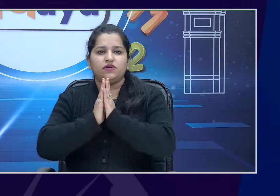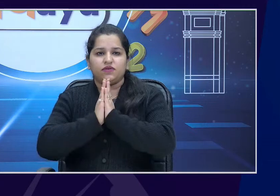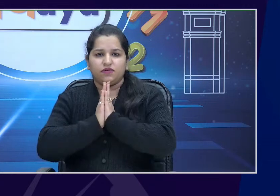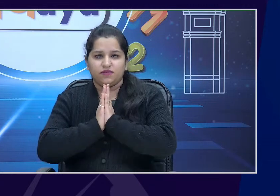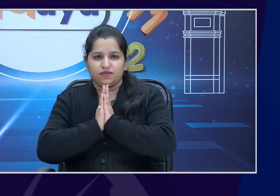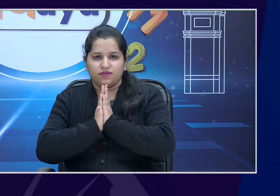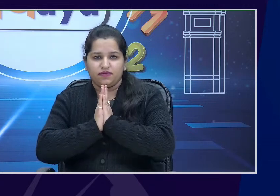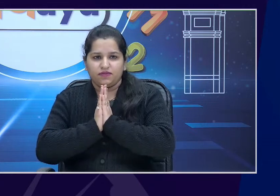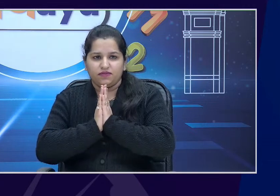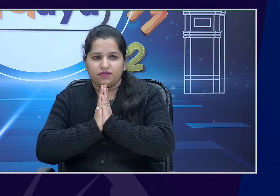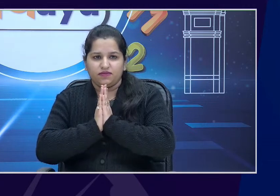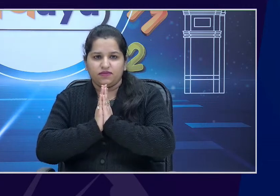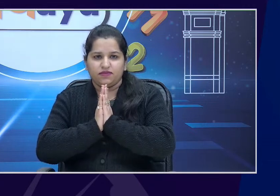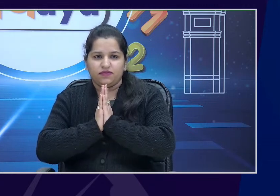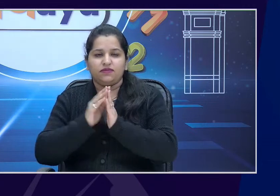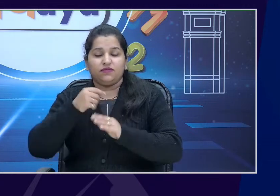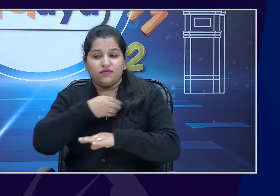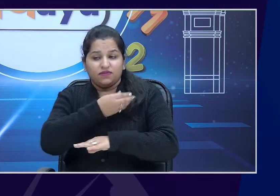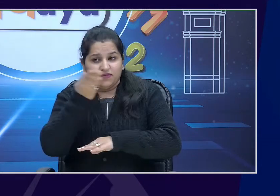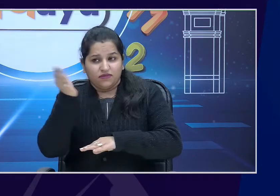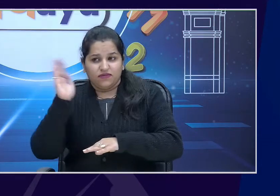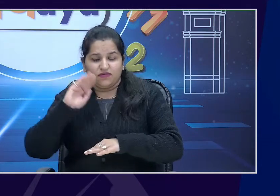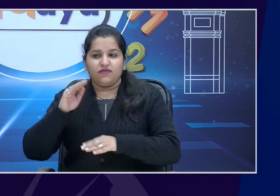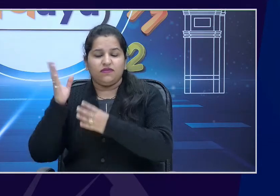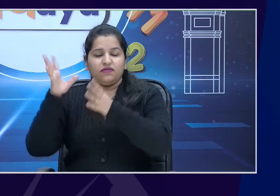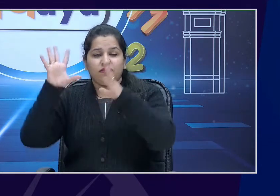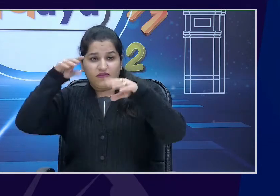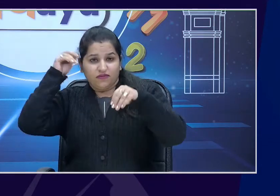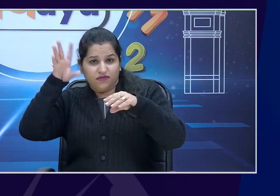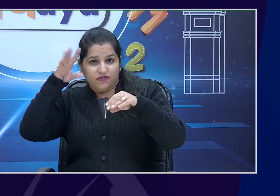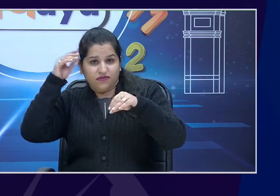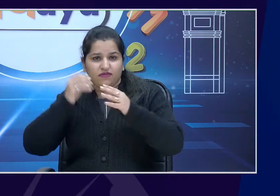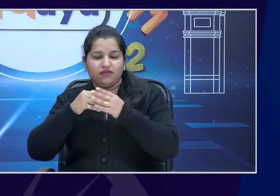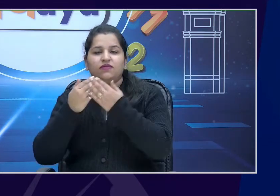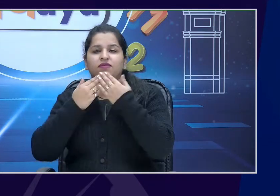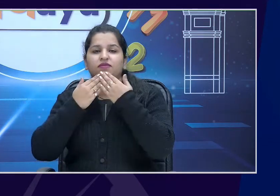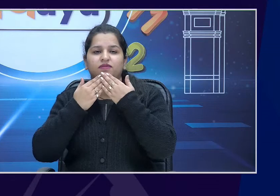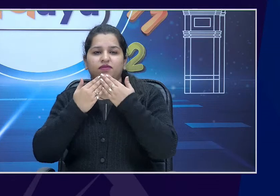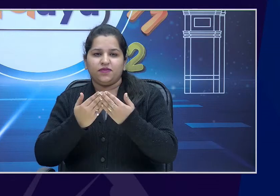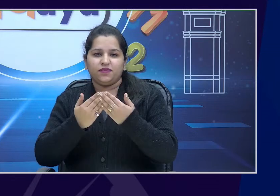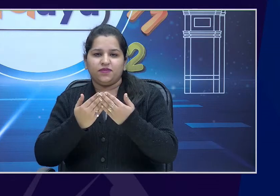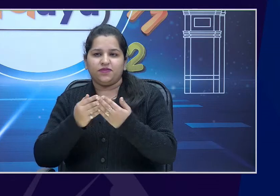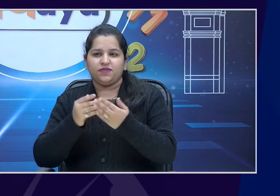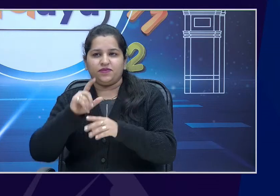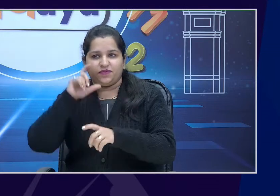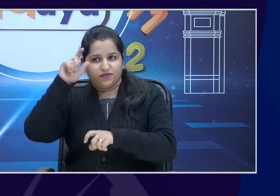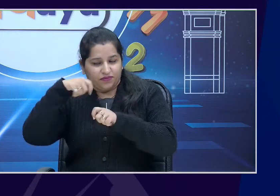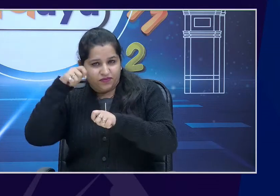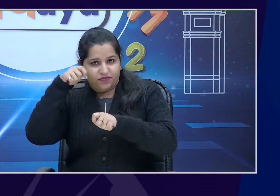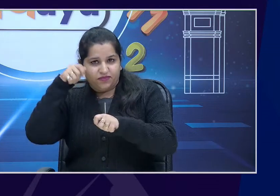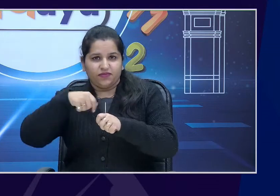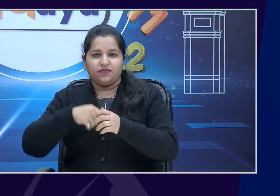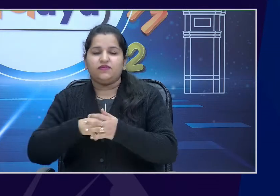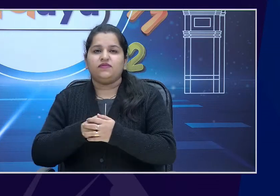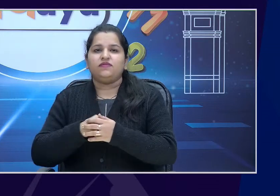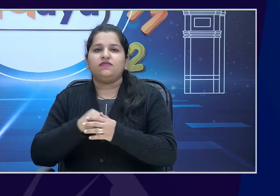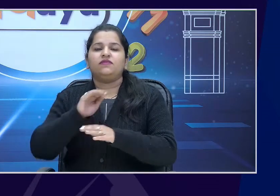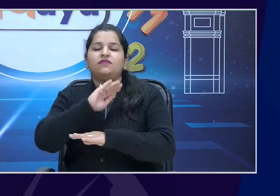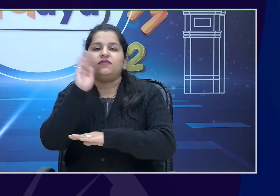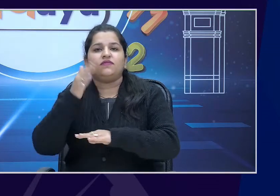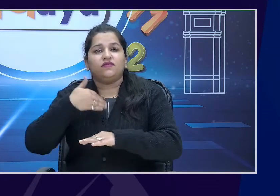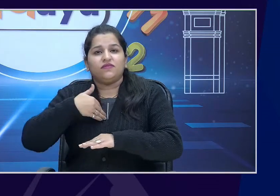Namaskar. So, dear students and learners, thank you so much for watching these channels, and it's time to say